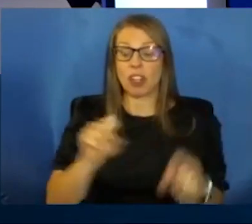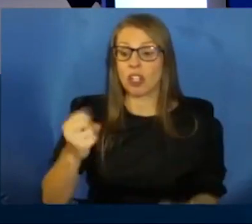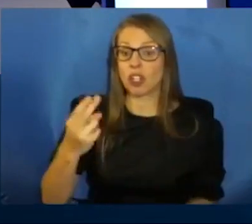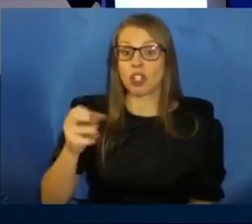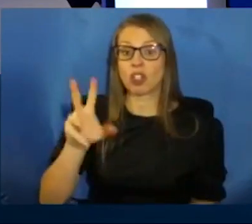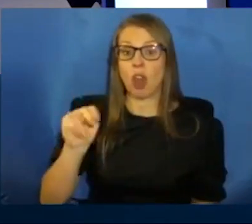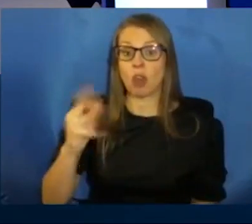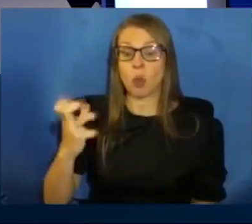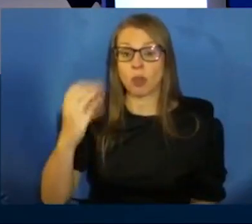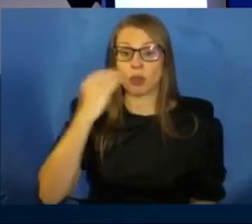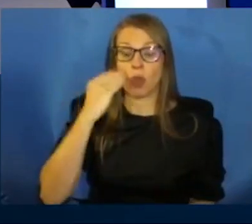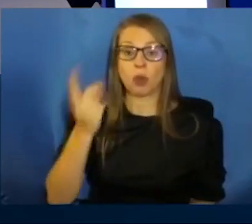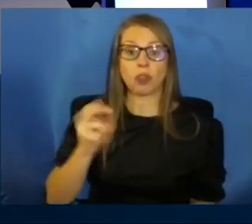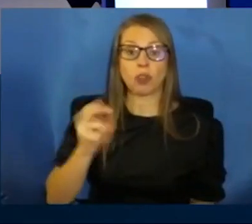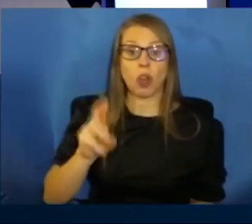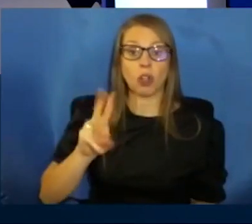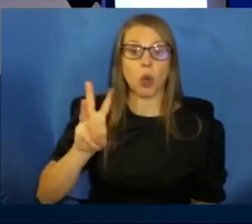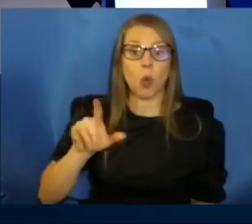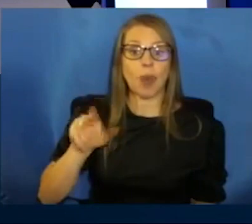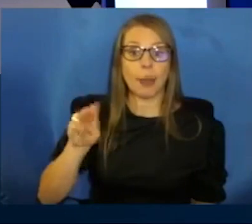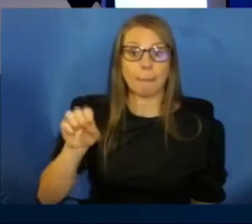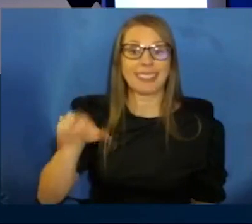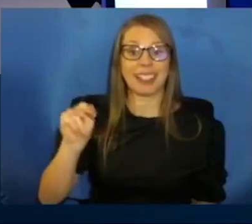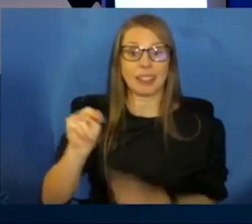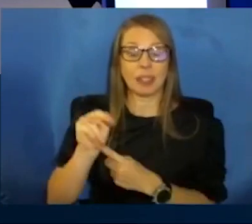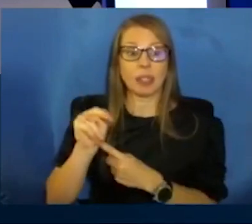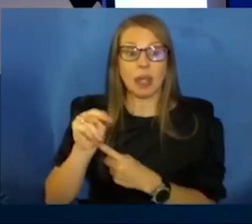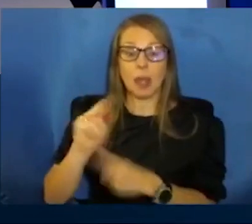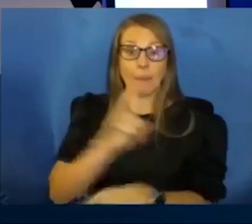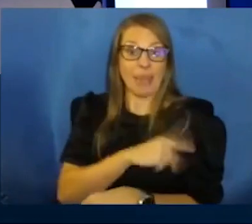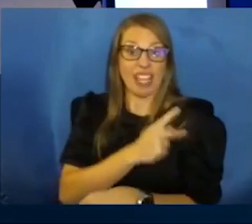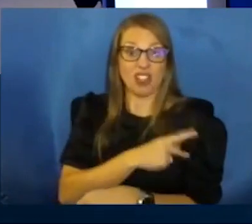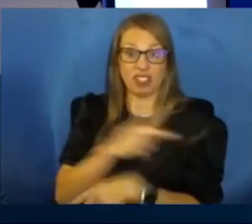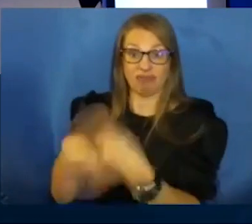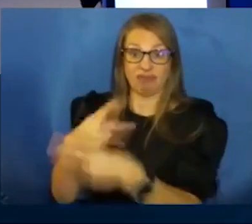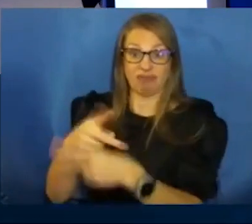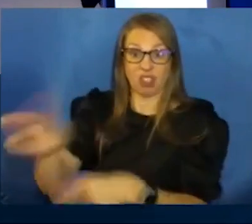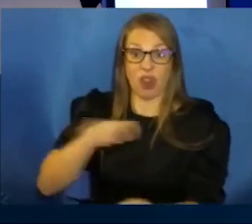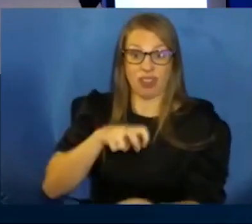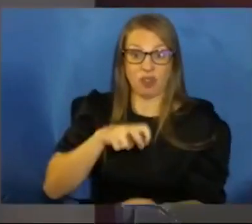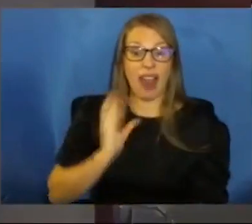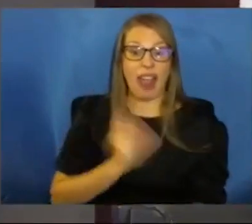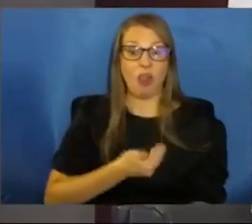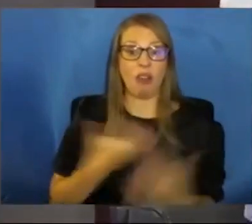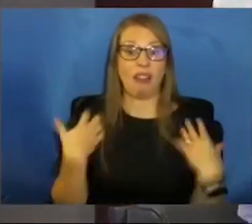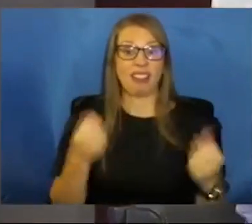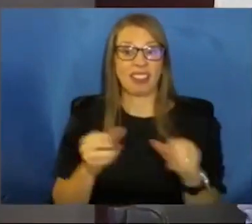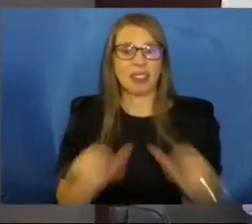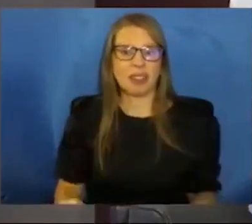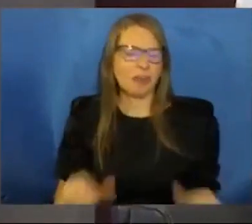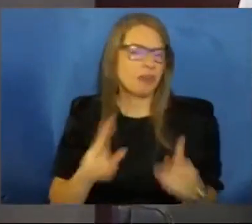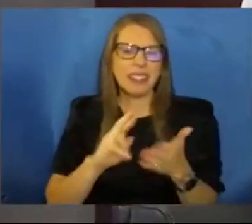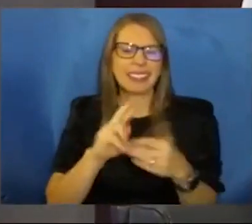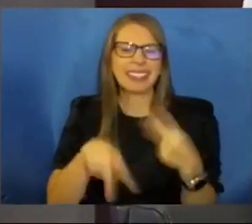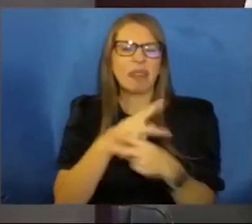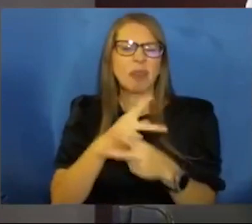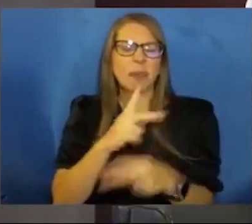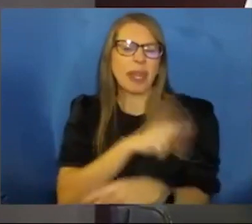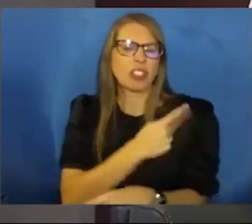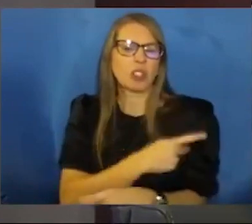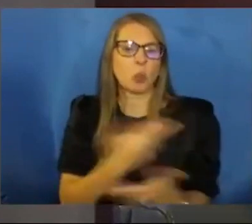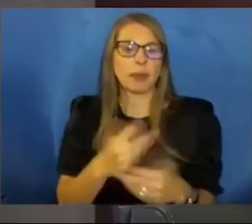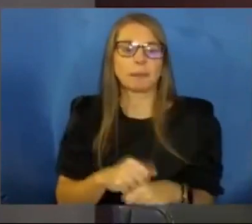My girl Marcia is grabbing some great questions from all of you offline this morning. So I'm going to just jump in with those right now. Okay.